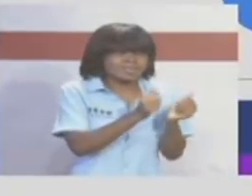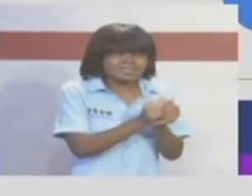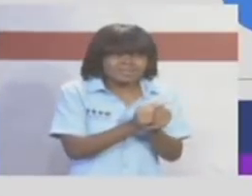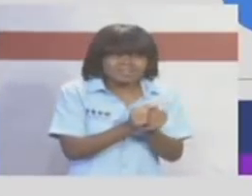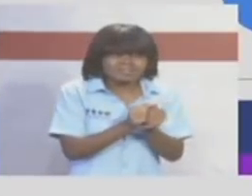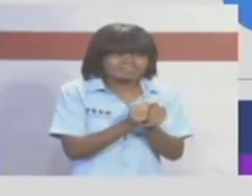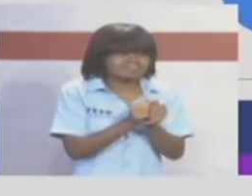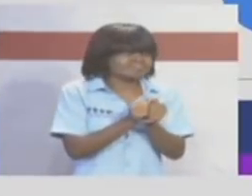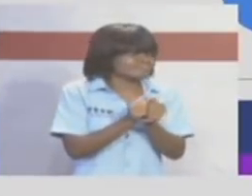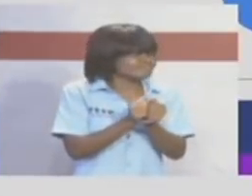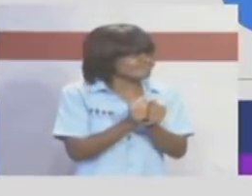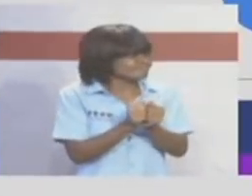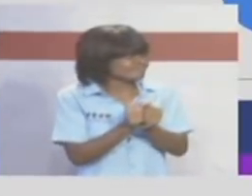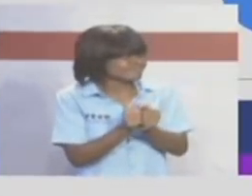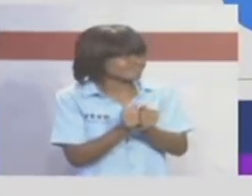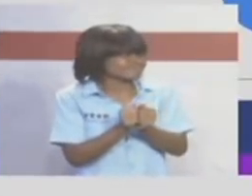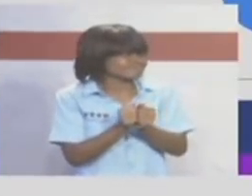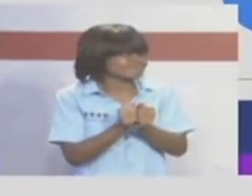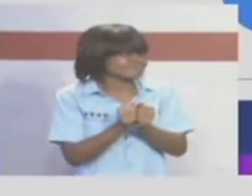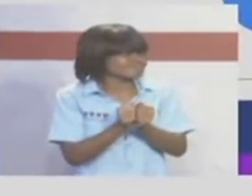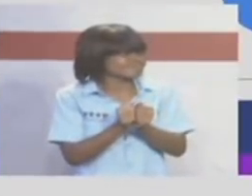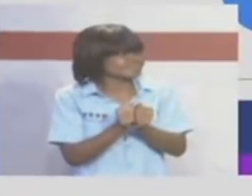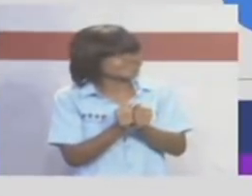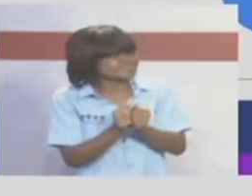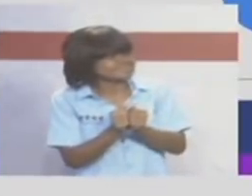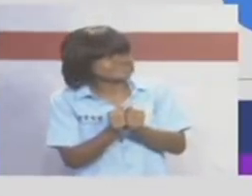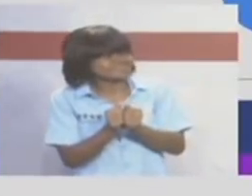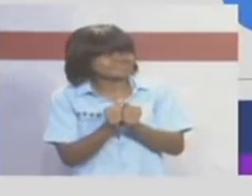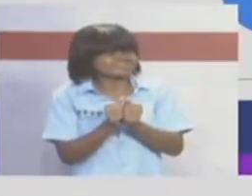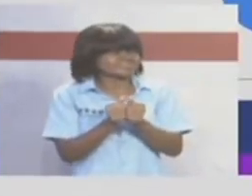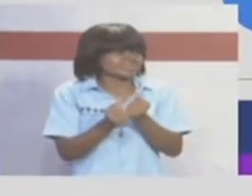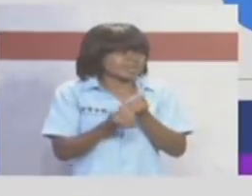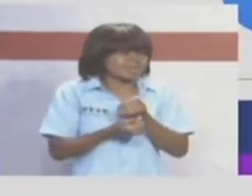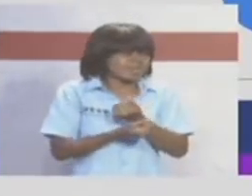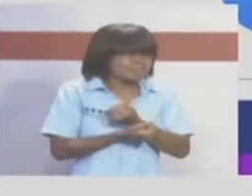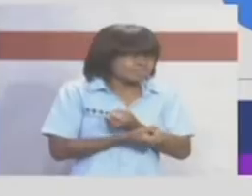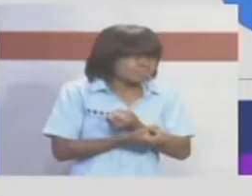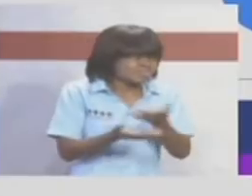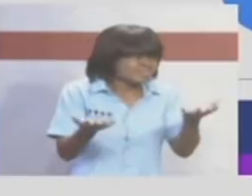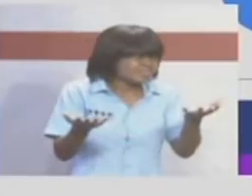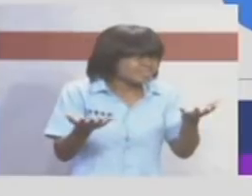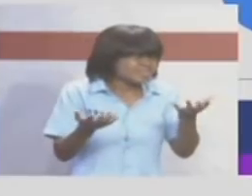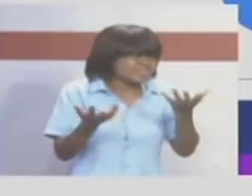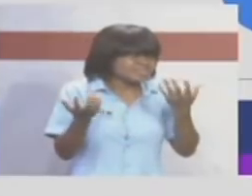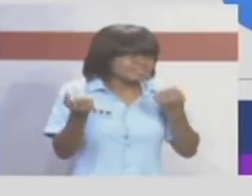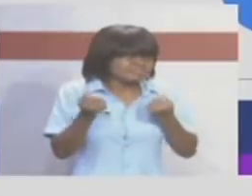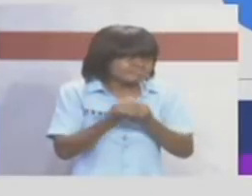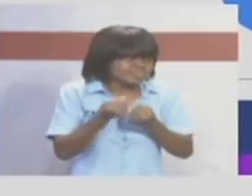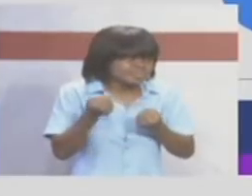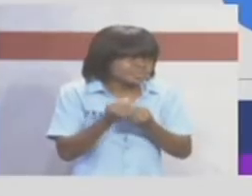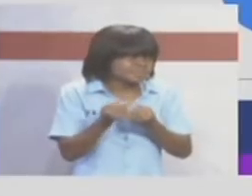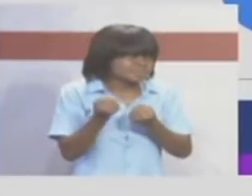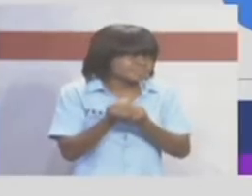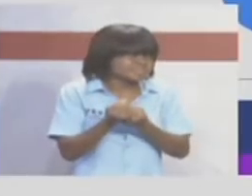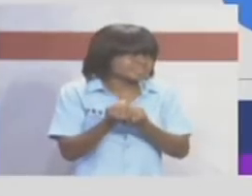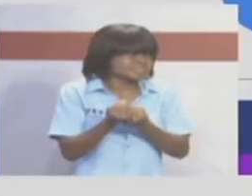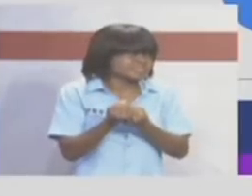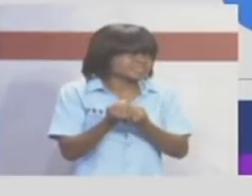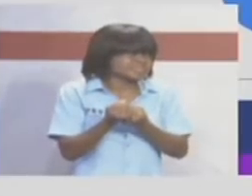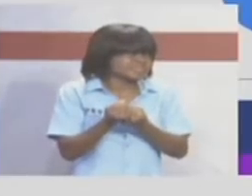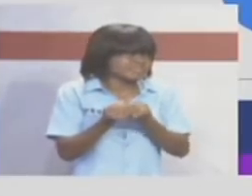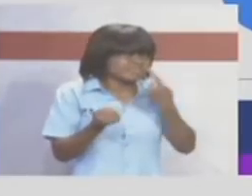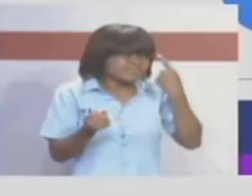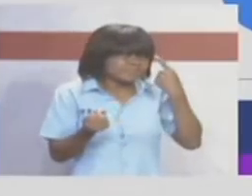them even more, or providing the support for them to show them that the vaccine is a plus, like how you outlined